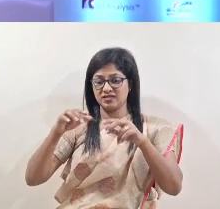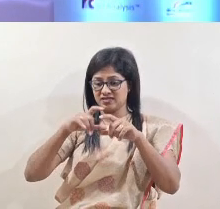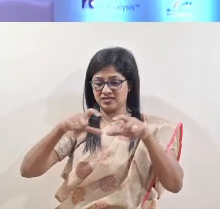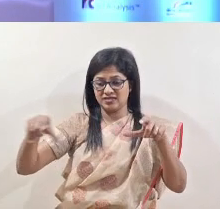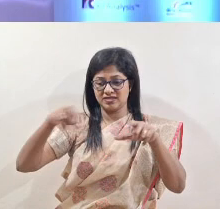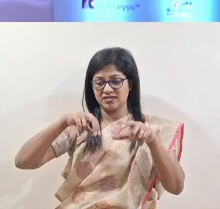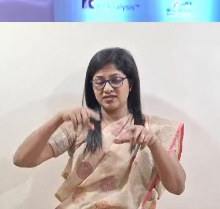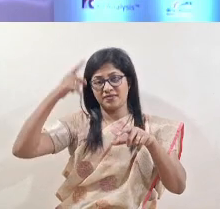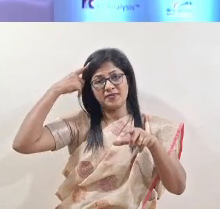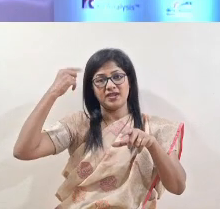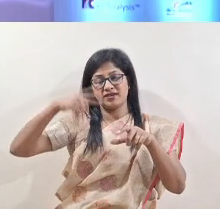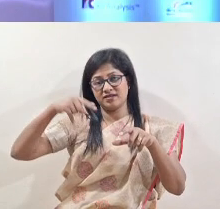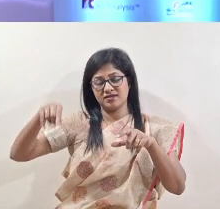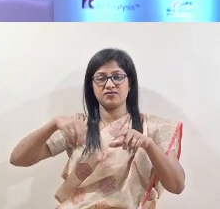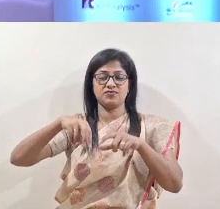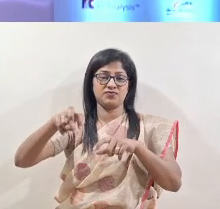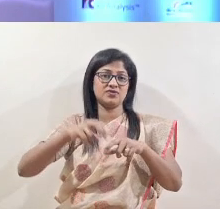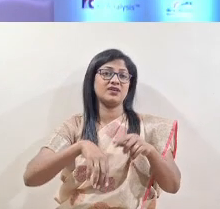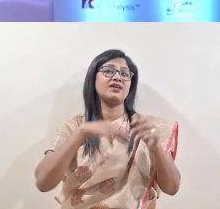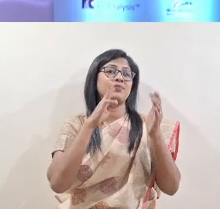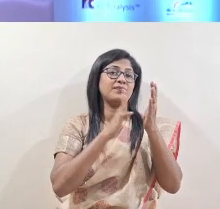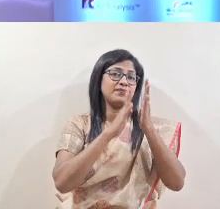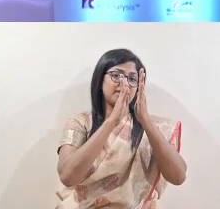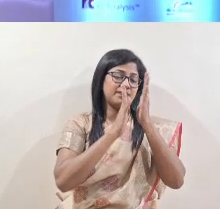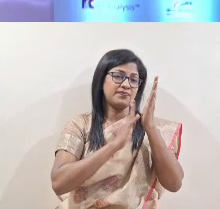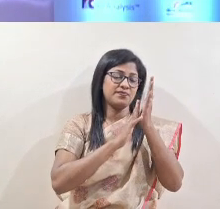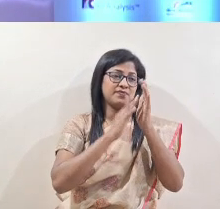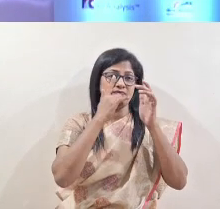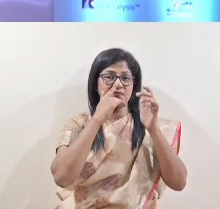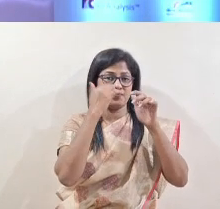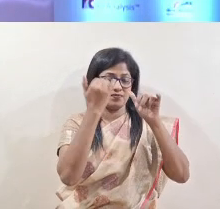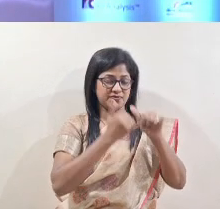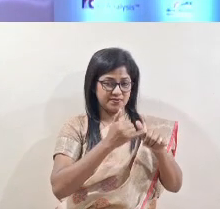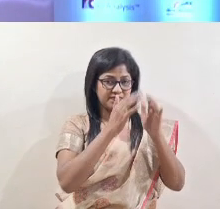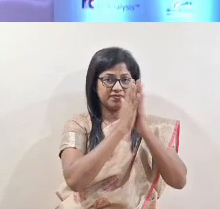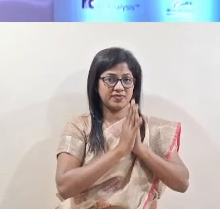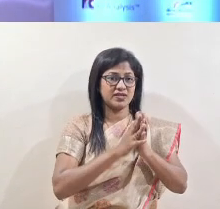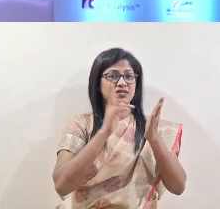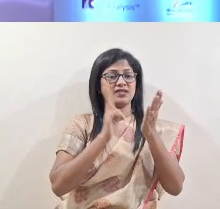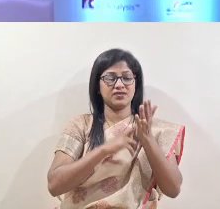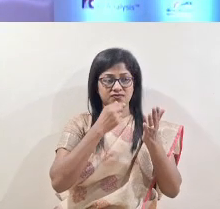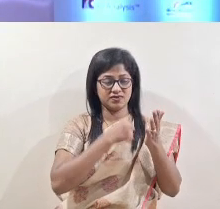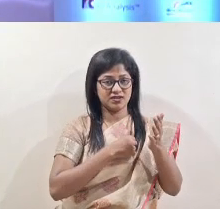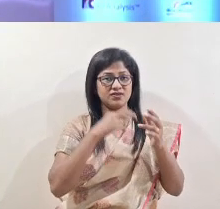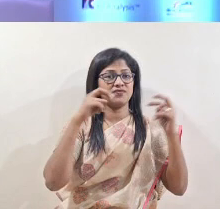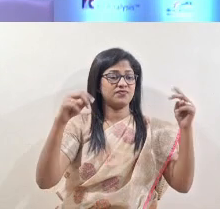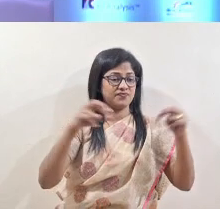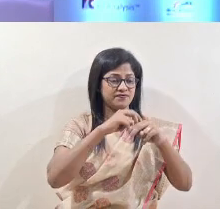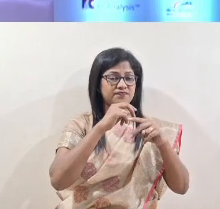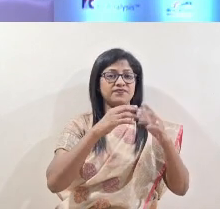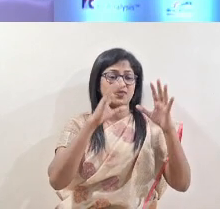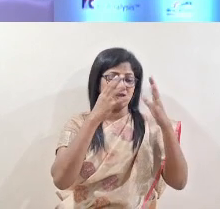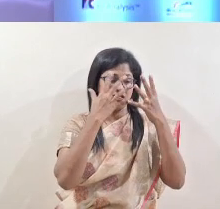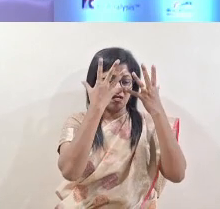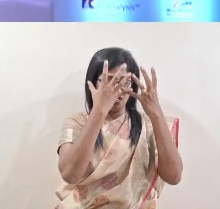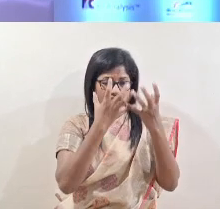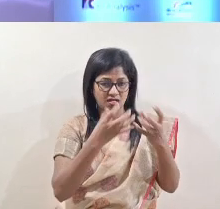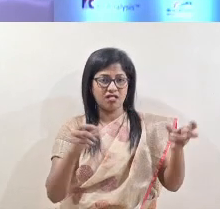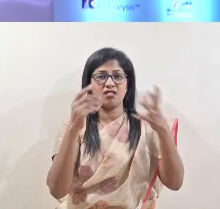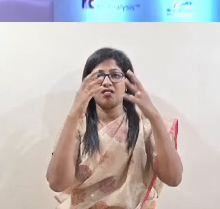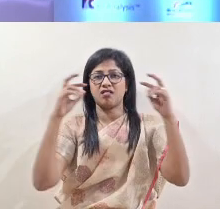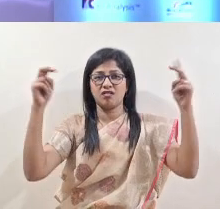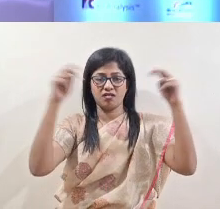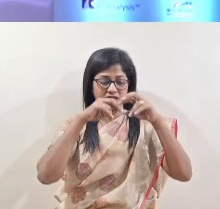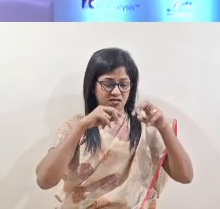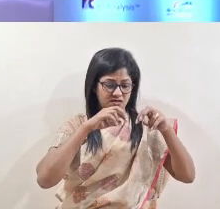bridge. And at Mata Mandir and Nehru Nagar, the crosswalks were faded. So by providing properly marked crosswalk can enhance the